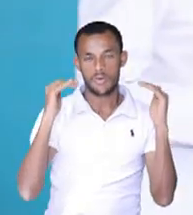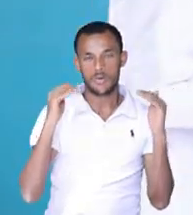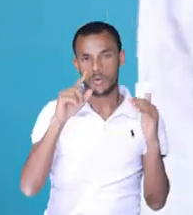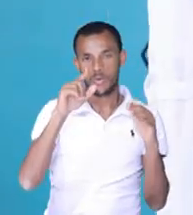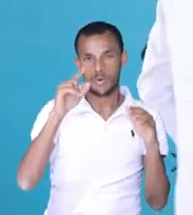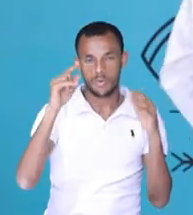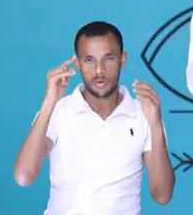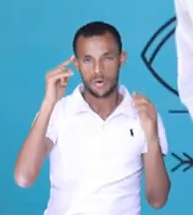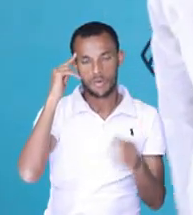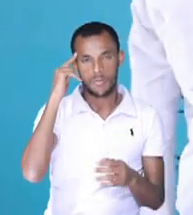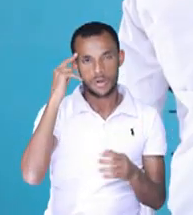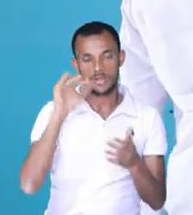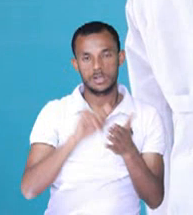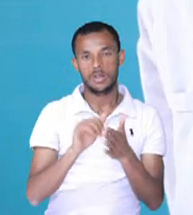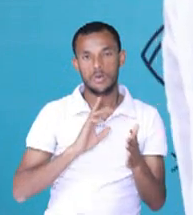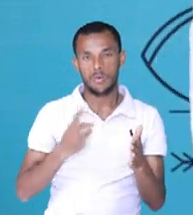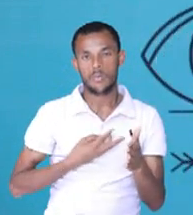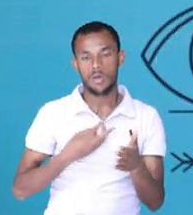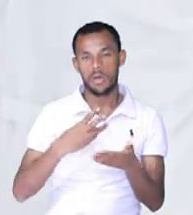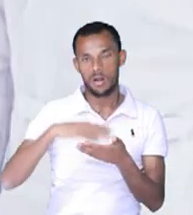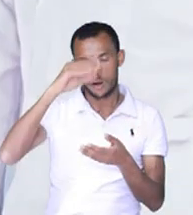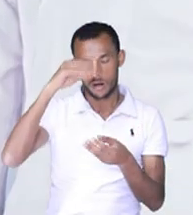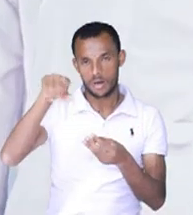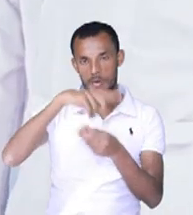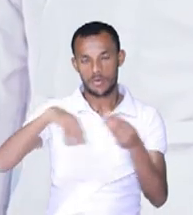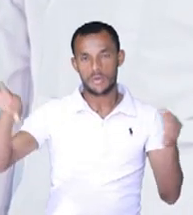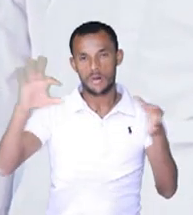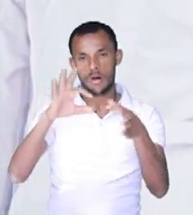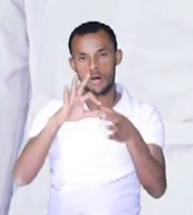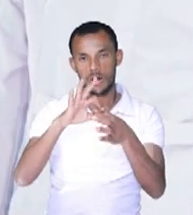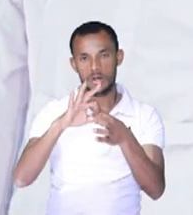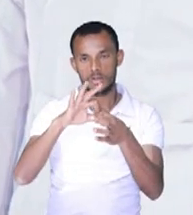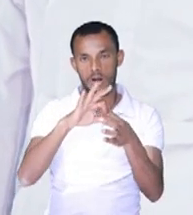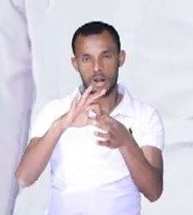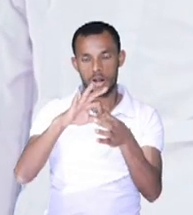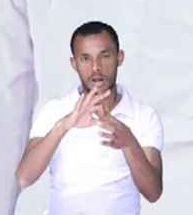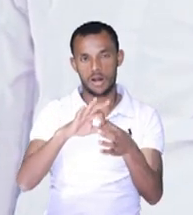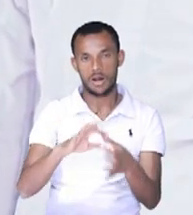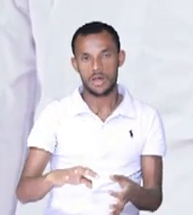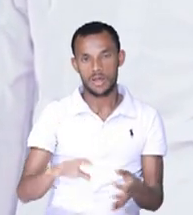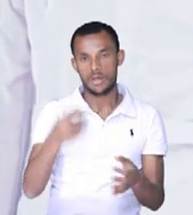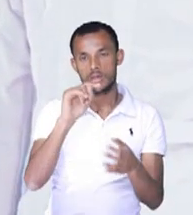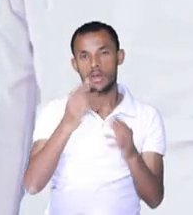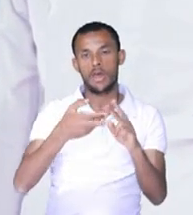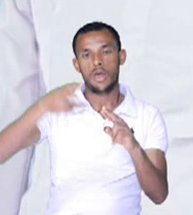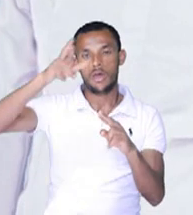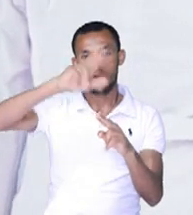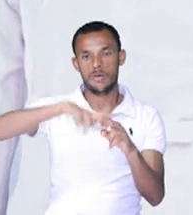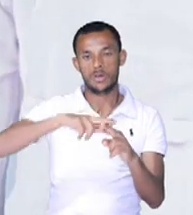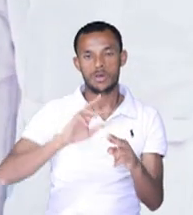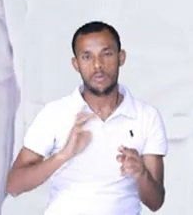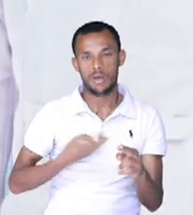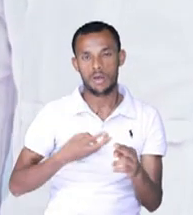remember that when you discuss about relations. We have a relation R, the inverse. When